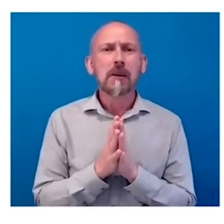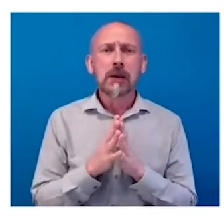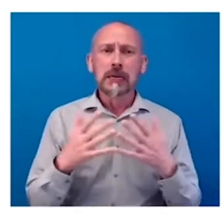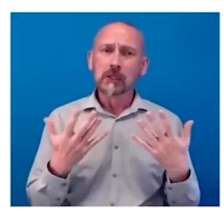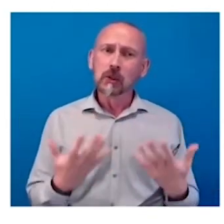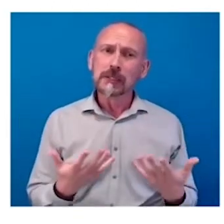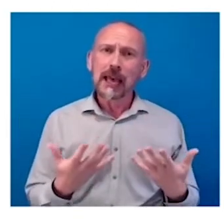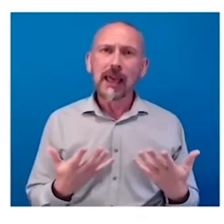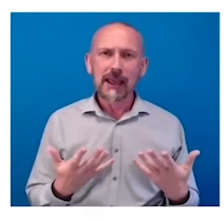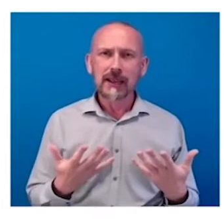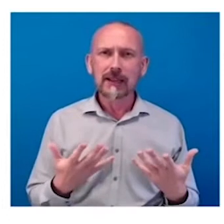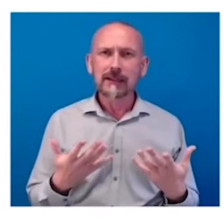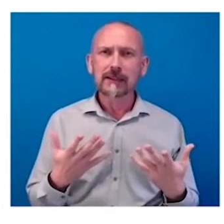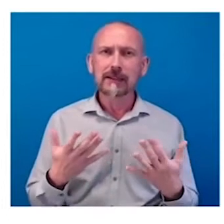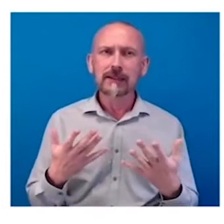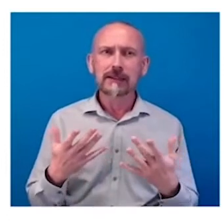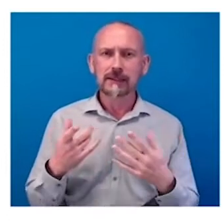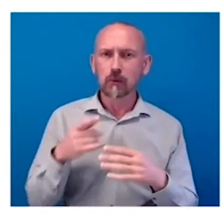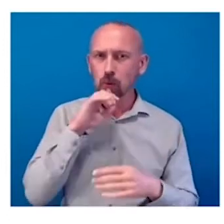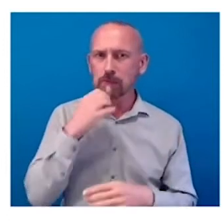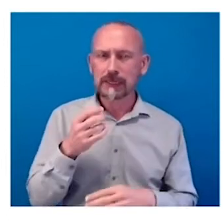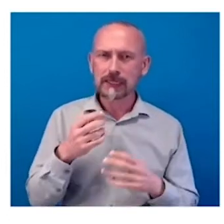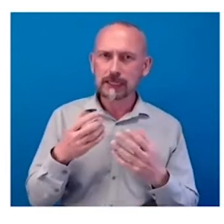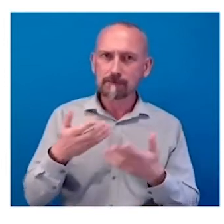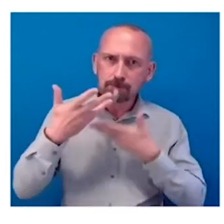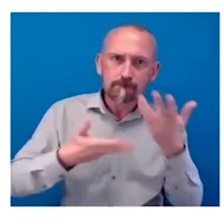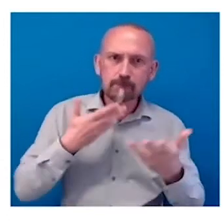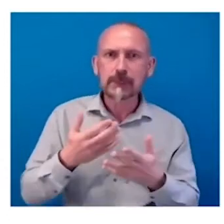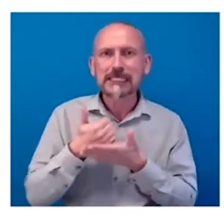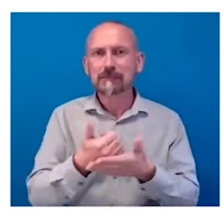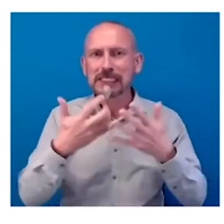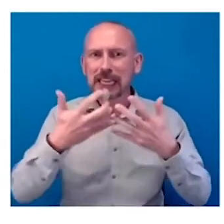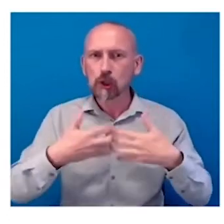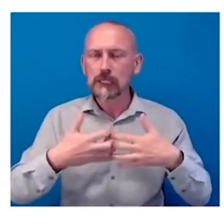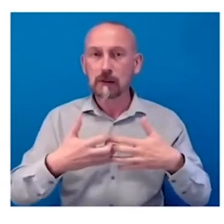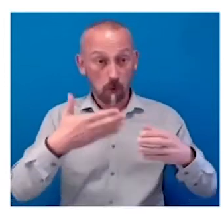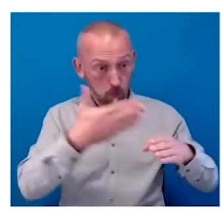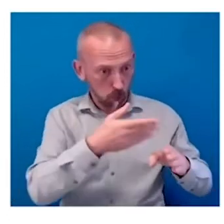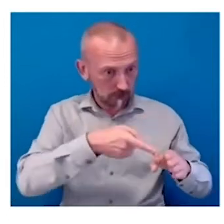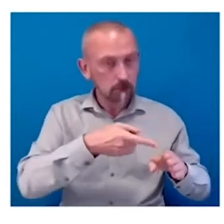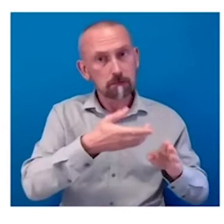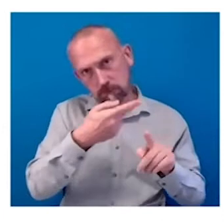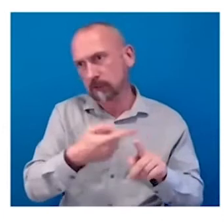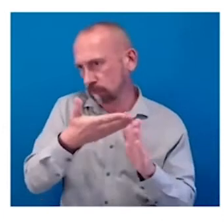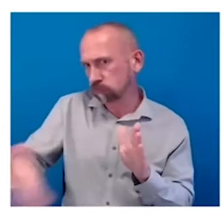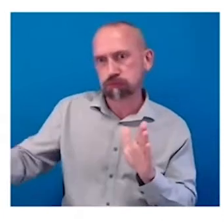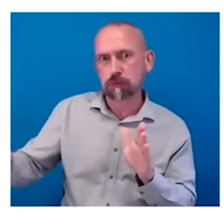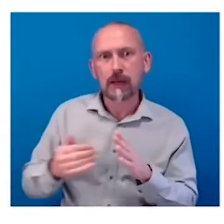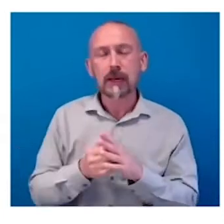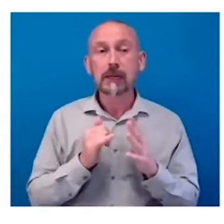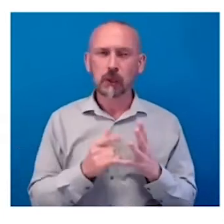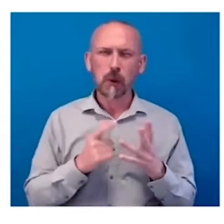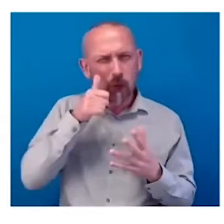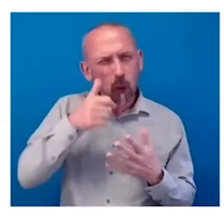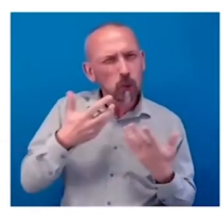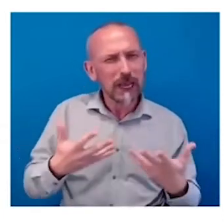as we're going to be looking at assistive tech policy for employment and beyond. I know today's been a really policy-heavy day, which is